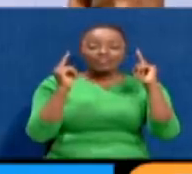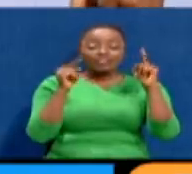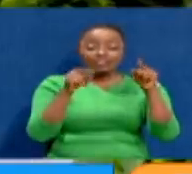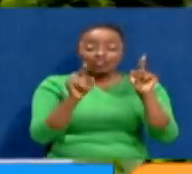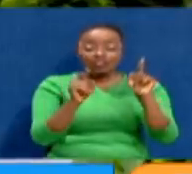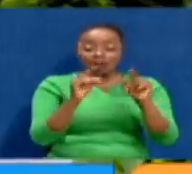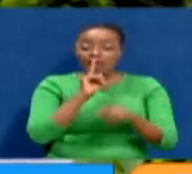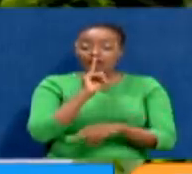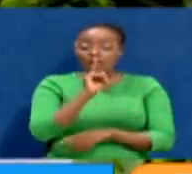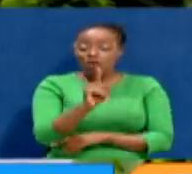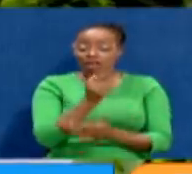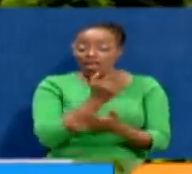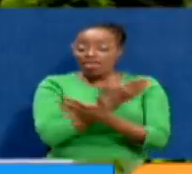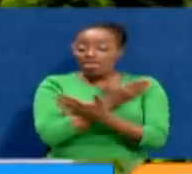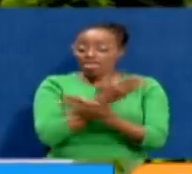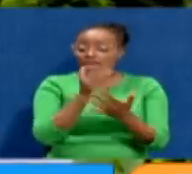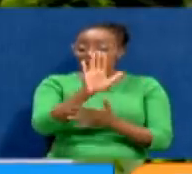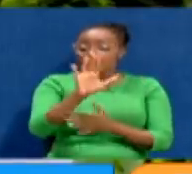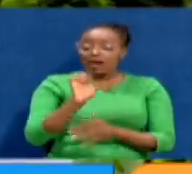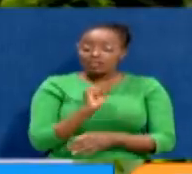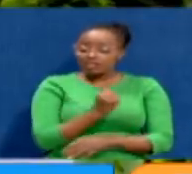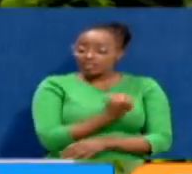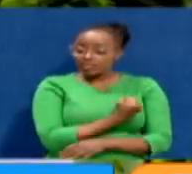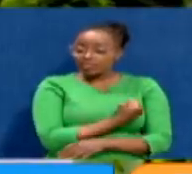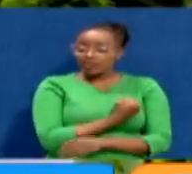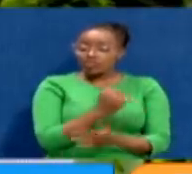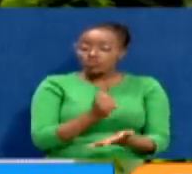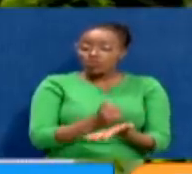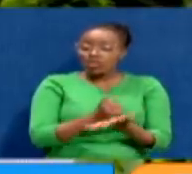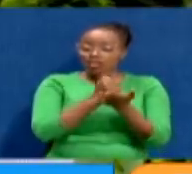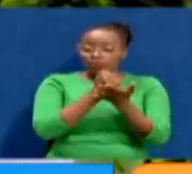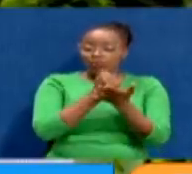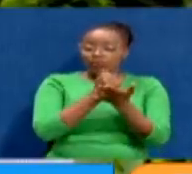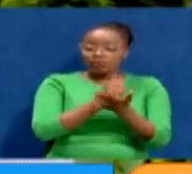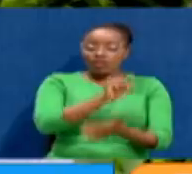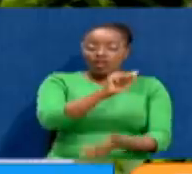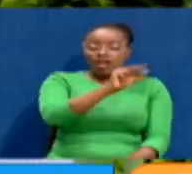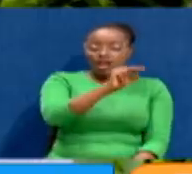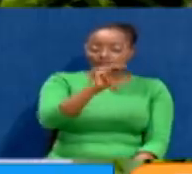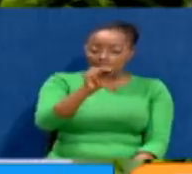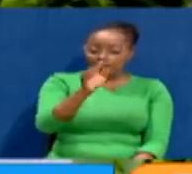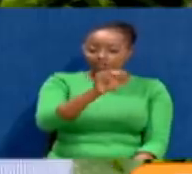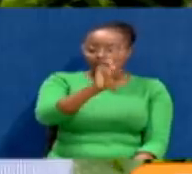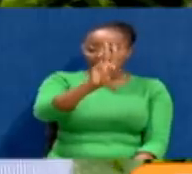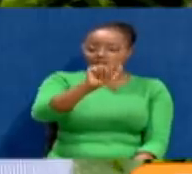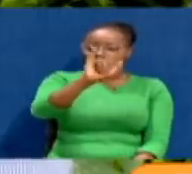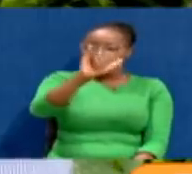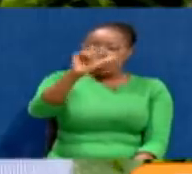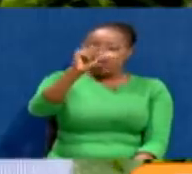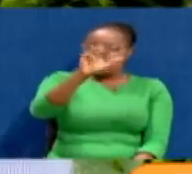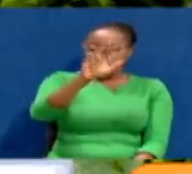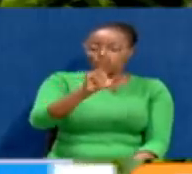did not direct any of its senators to help Waiguru out of the impeachment